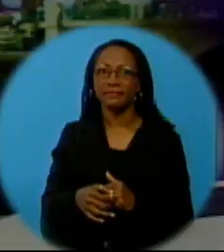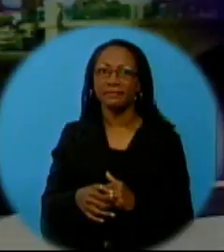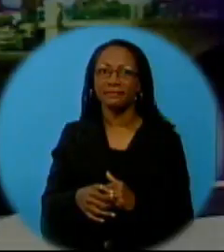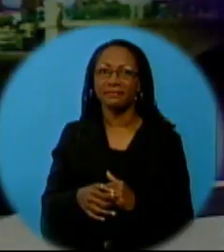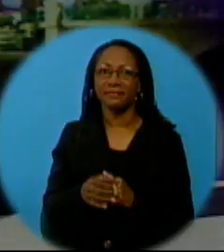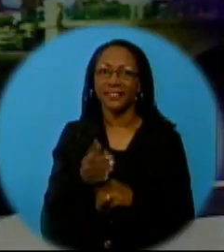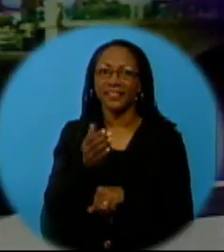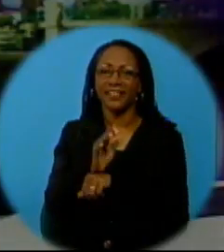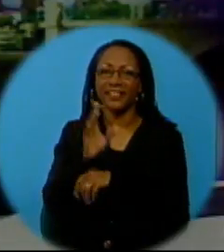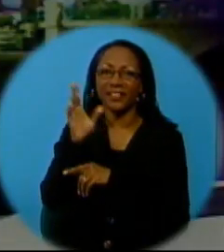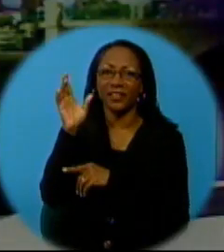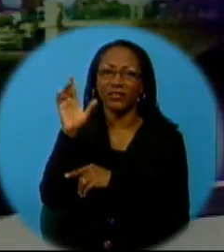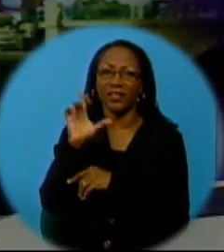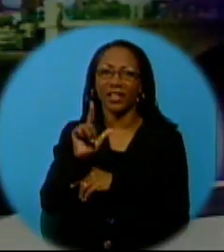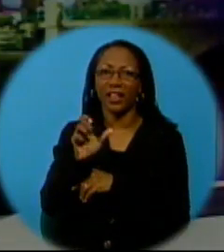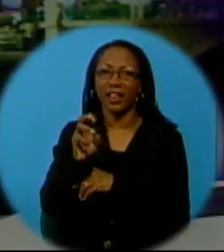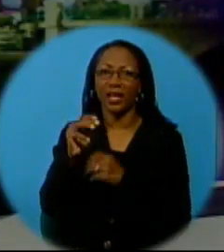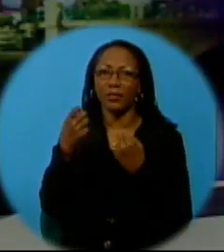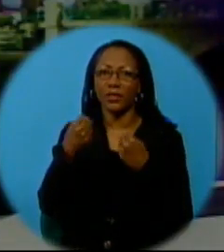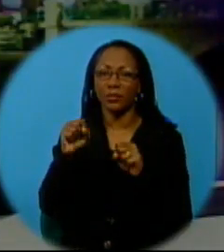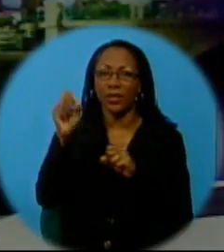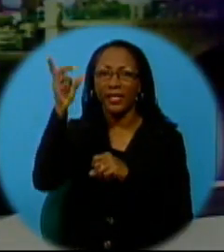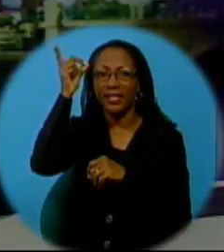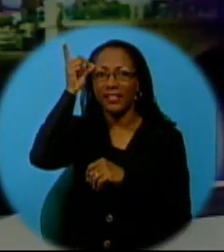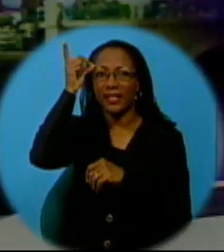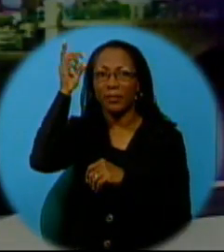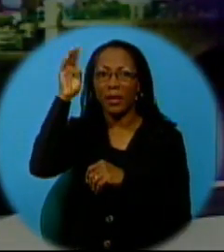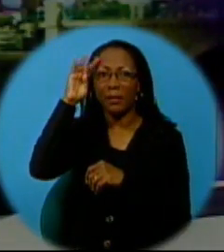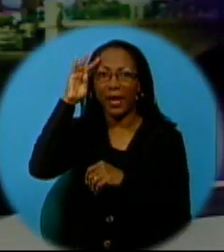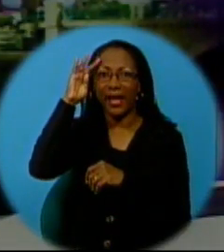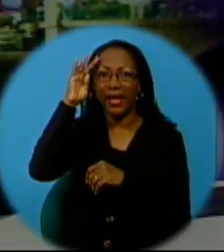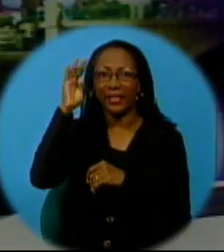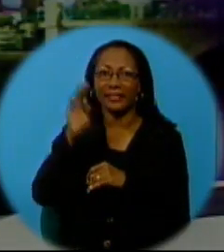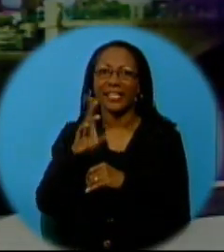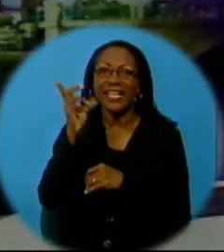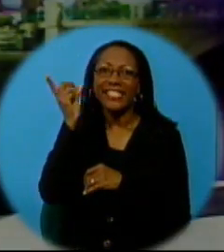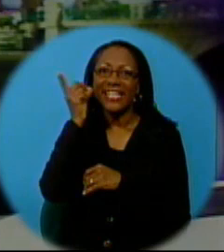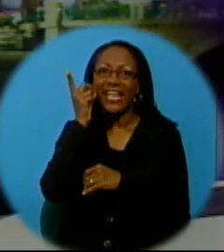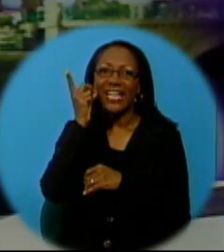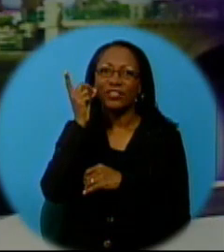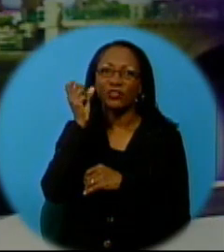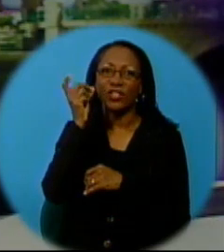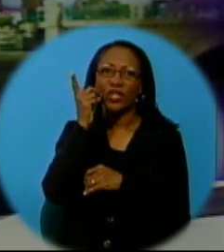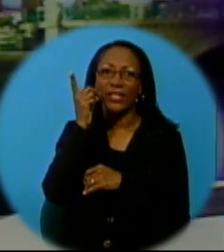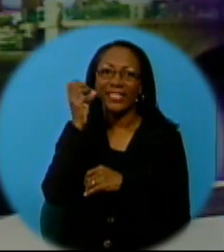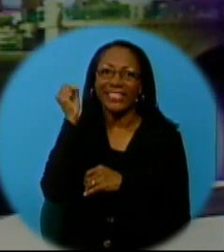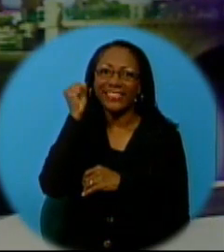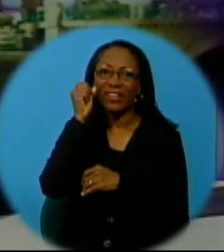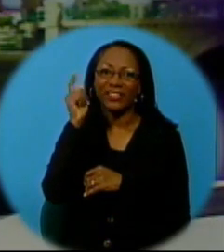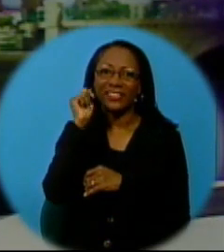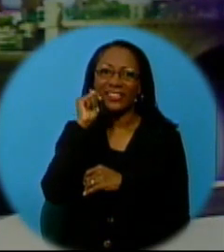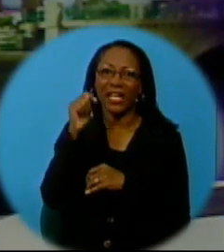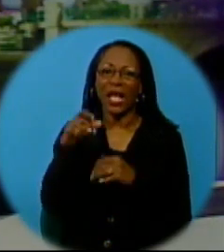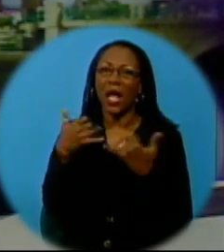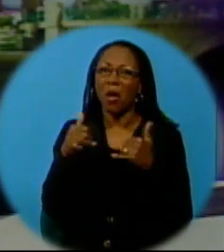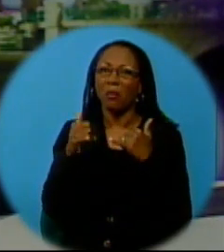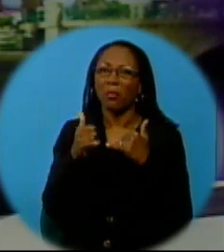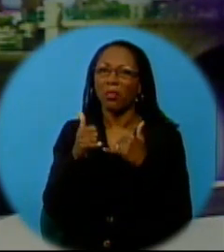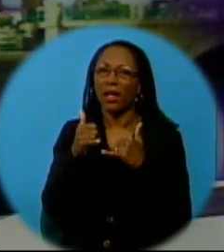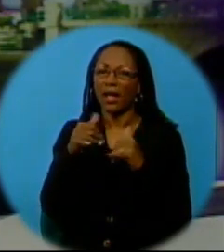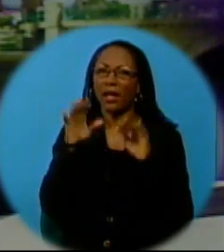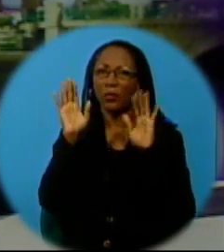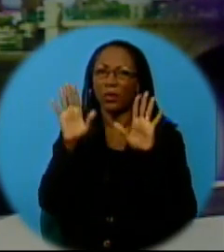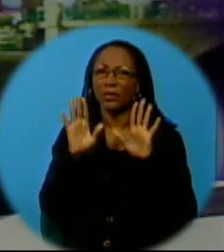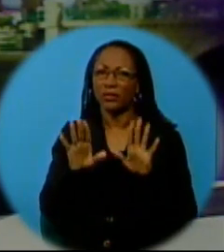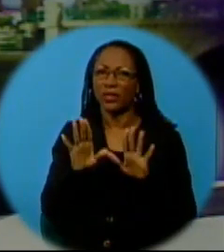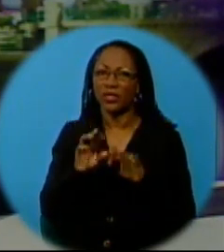Good evening with the Lime Sports World, I'm Damien Best. All-owners DeAndre Dotton and Stephanie Taylor played starring roles as the West